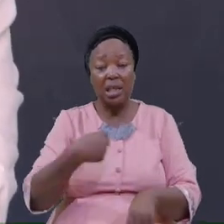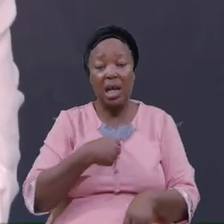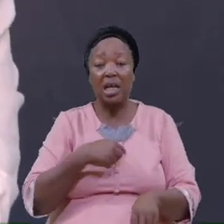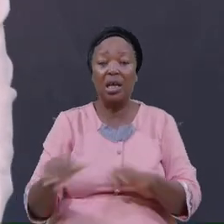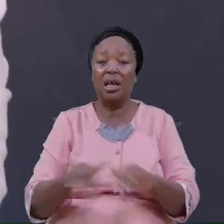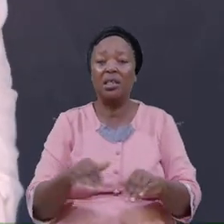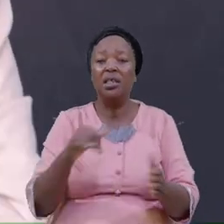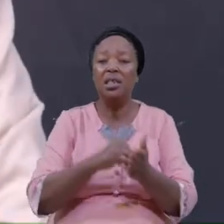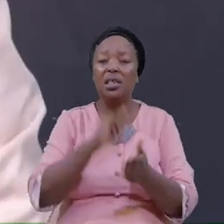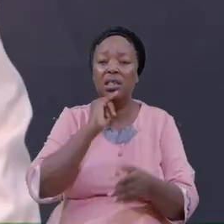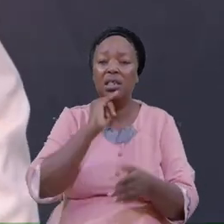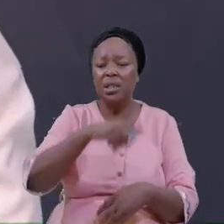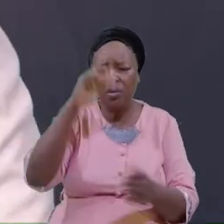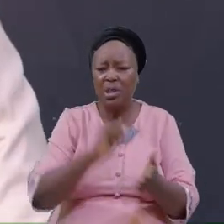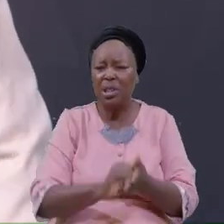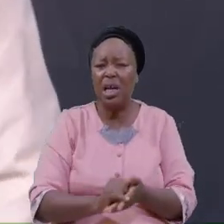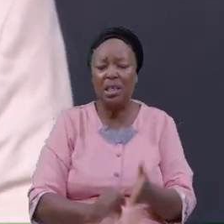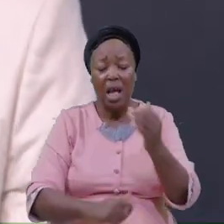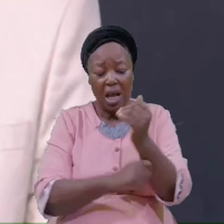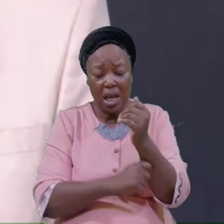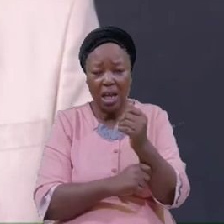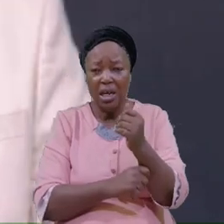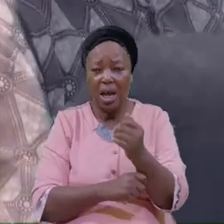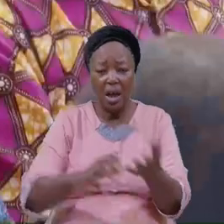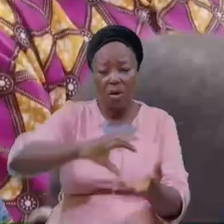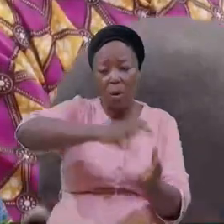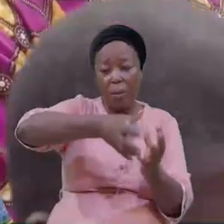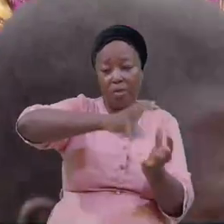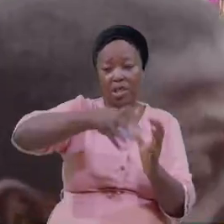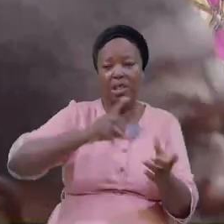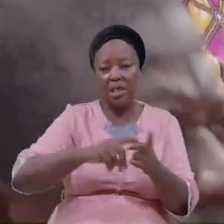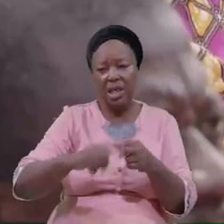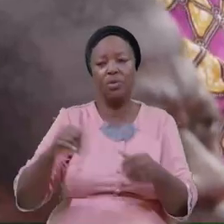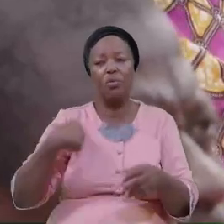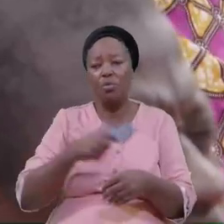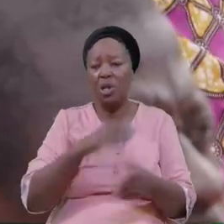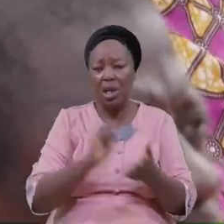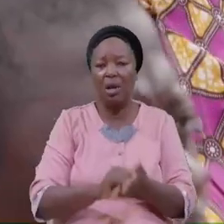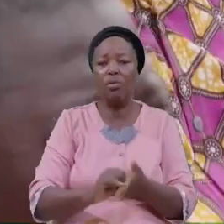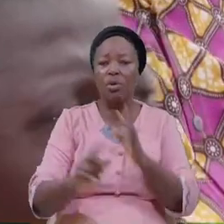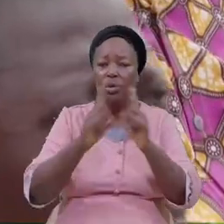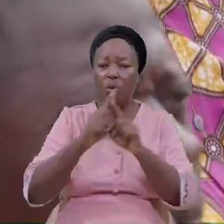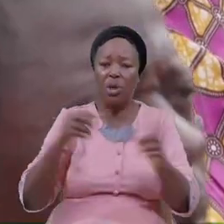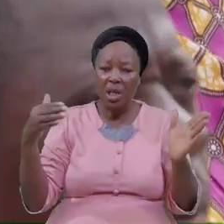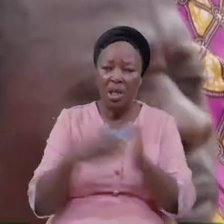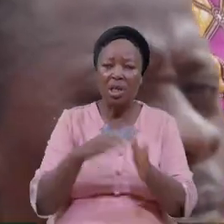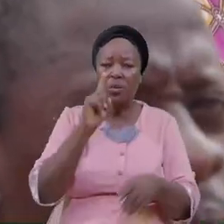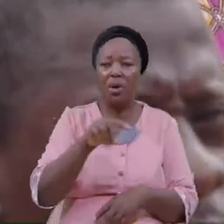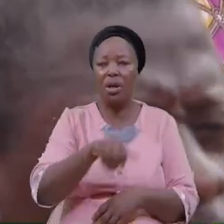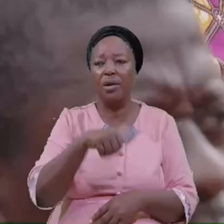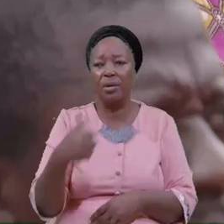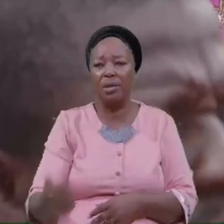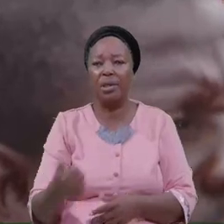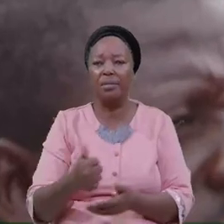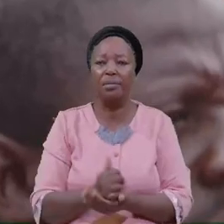carnal comparison we criticize others. Les critiques ne sont qu'un signe de l'orgueil. Parce que tu te